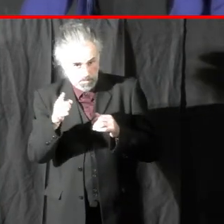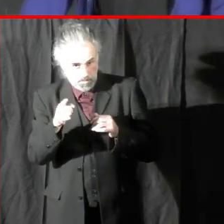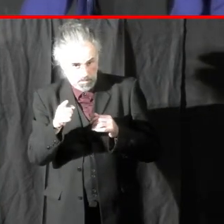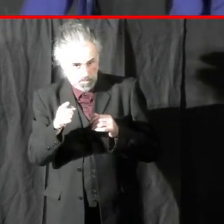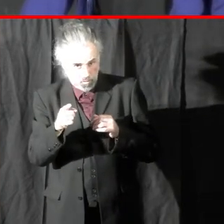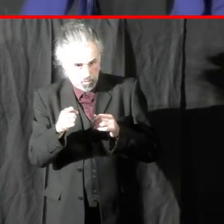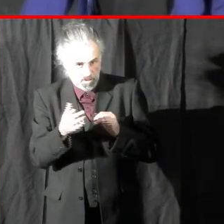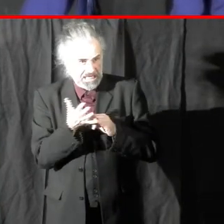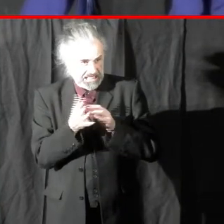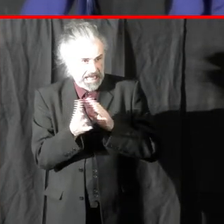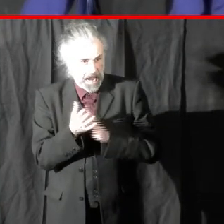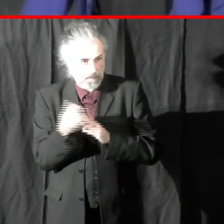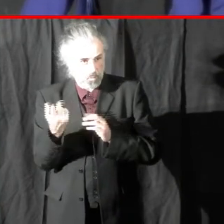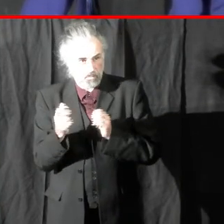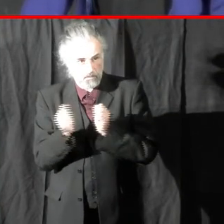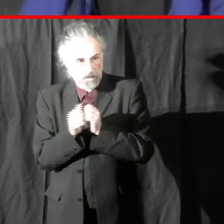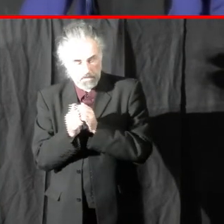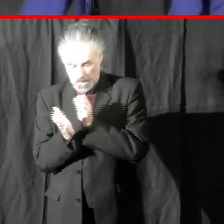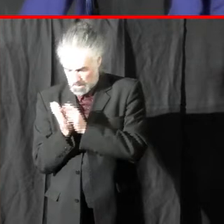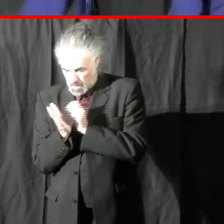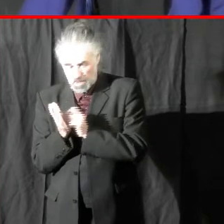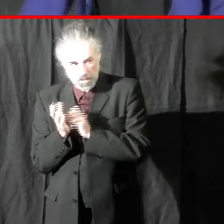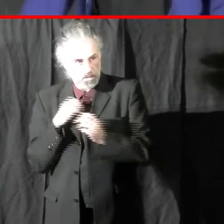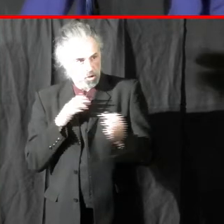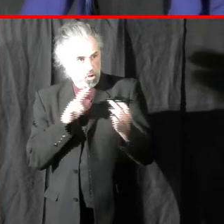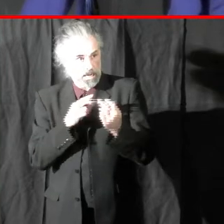story? She got in contact with us and